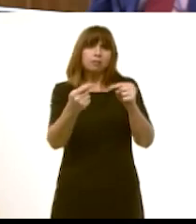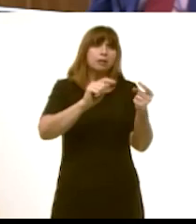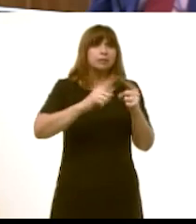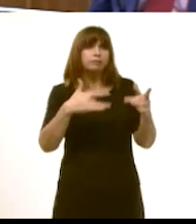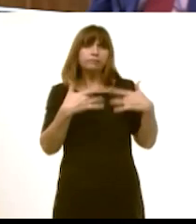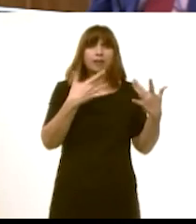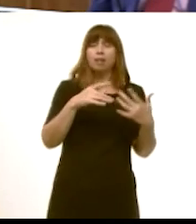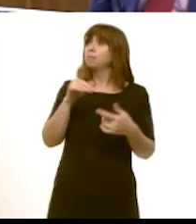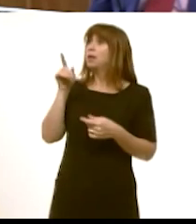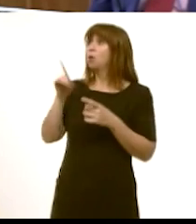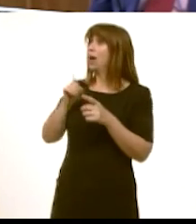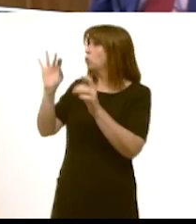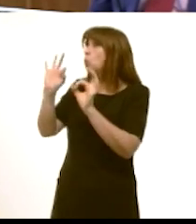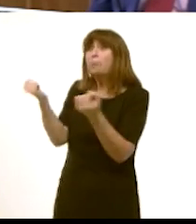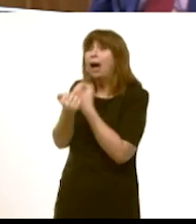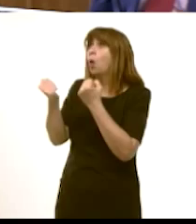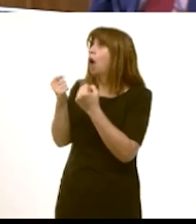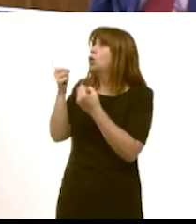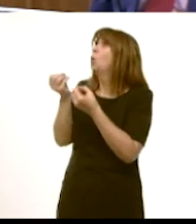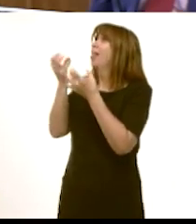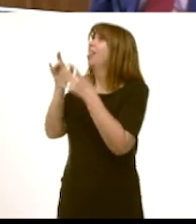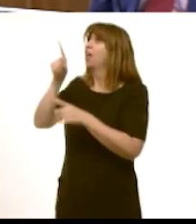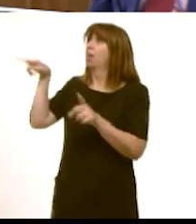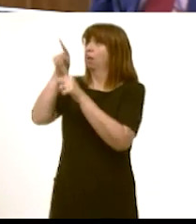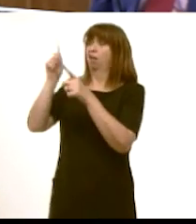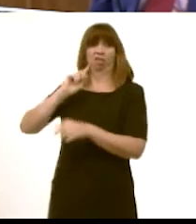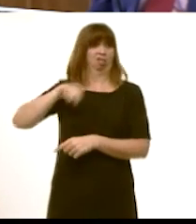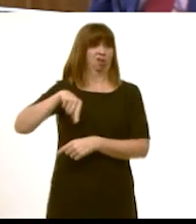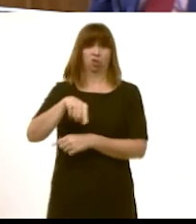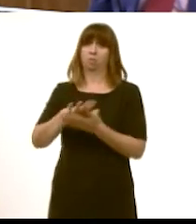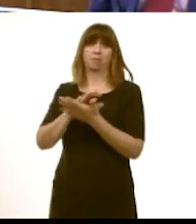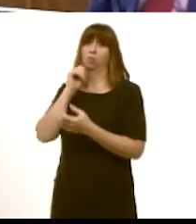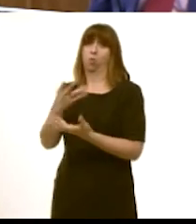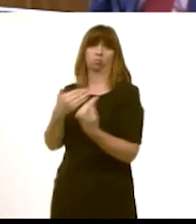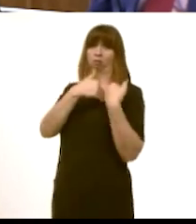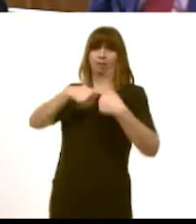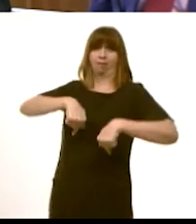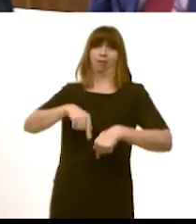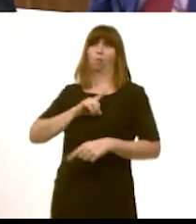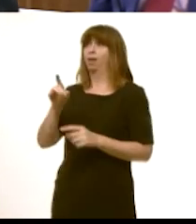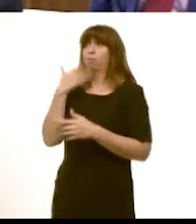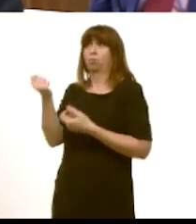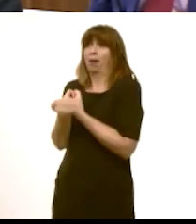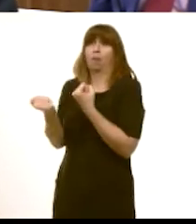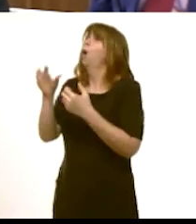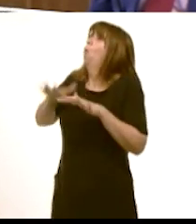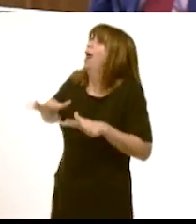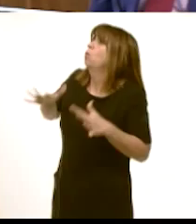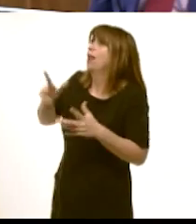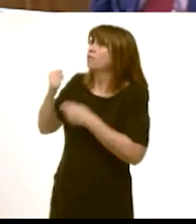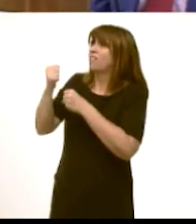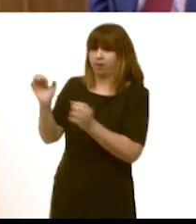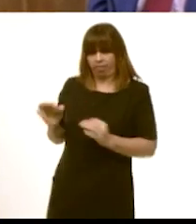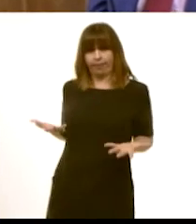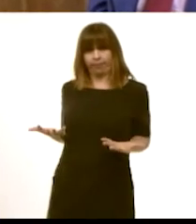don't have any traction with them, do you? So it means, of course, that we're not going to see that devolved, it seems. But let me explain one thing to him. What Lord Rowe